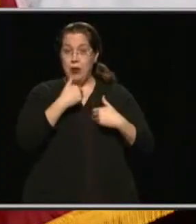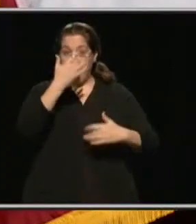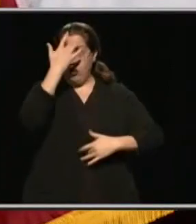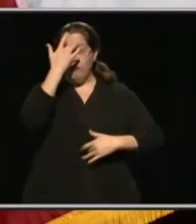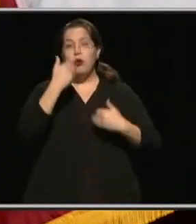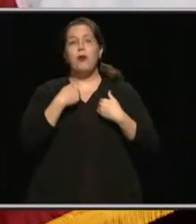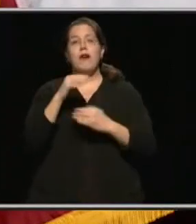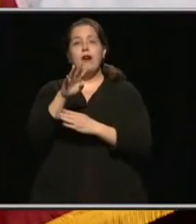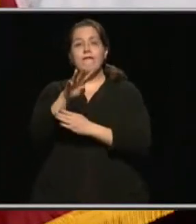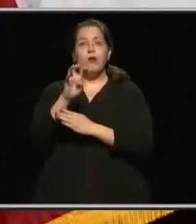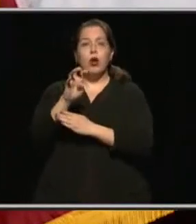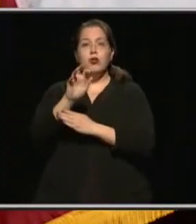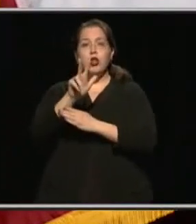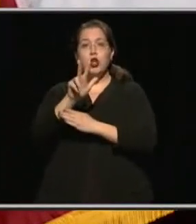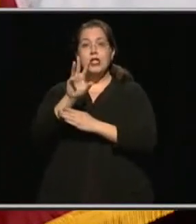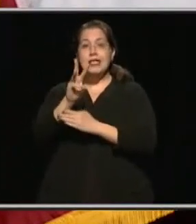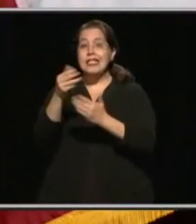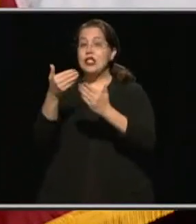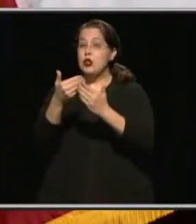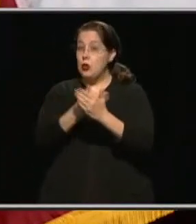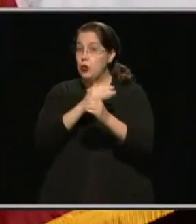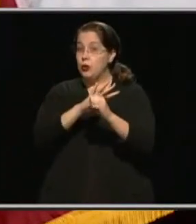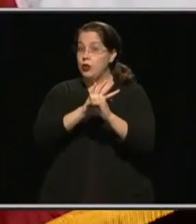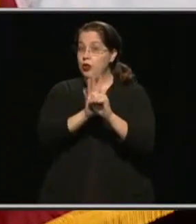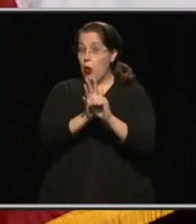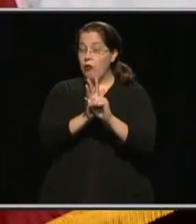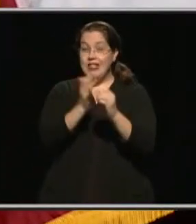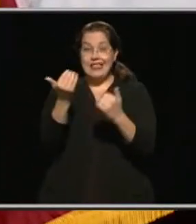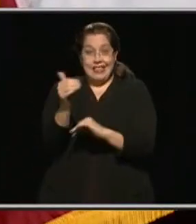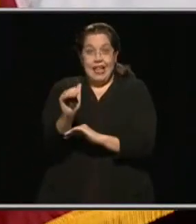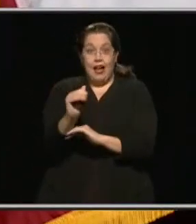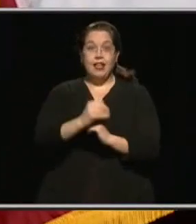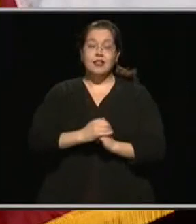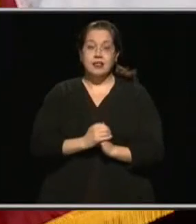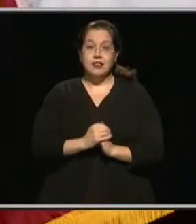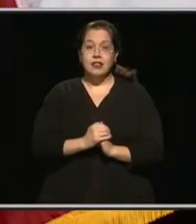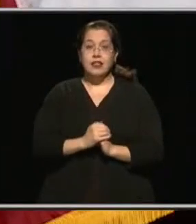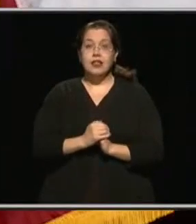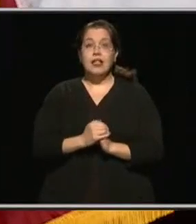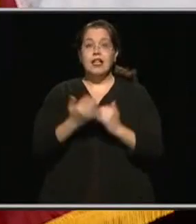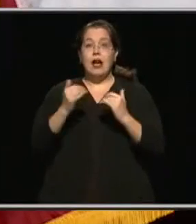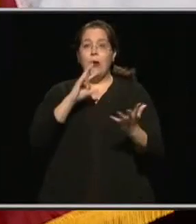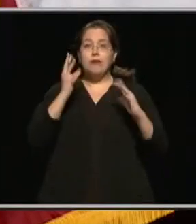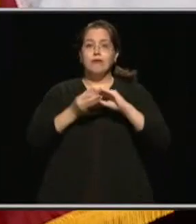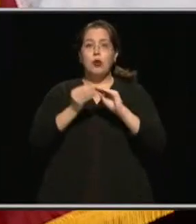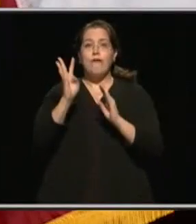have 436 new cases of COVID-19 tonight. That brings us to